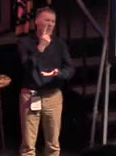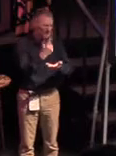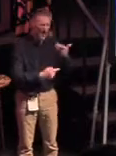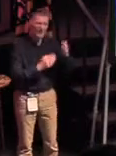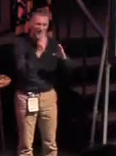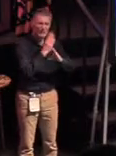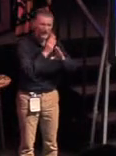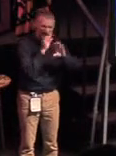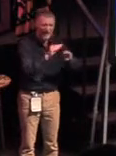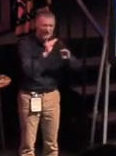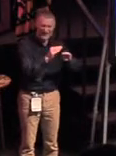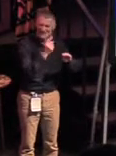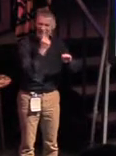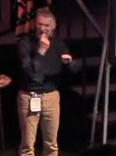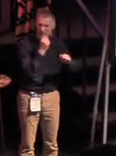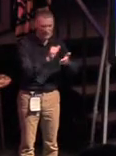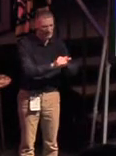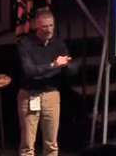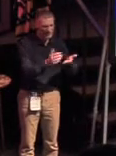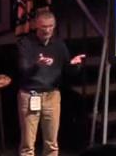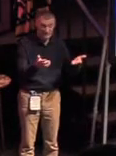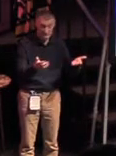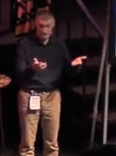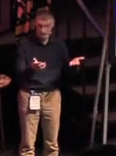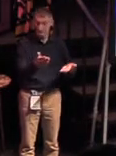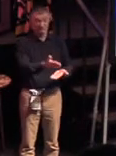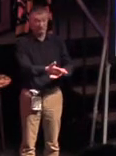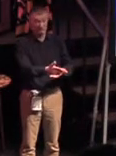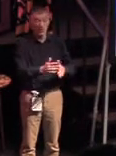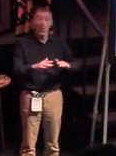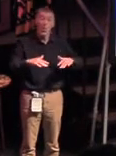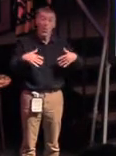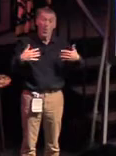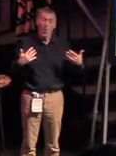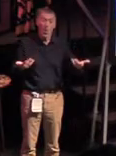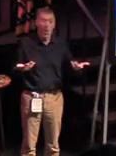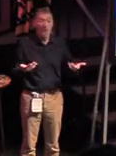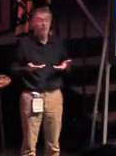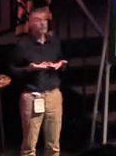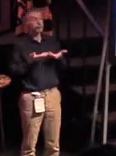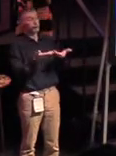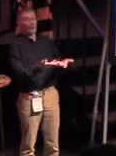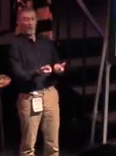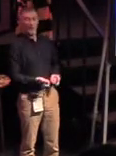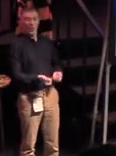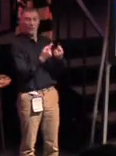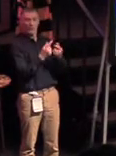individuals are able to do these roles? Or is it because only they are given the opportunity?